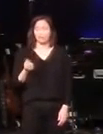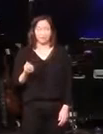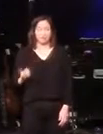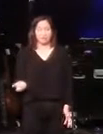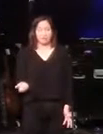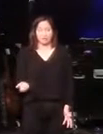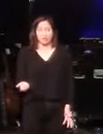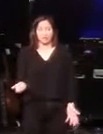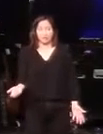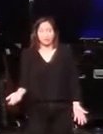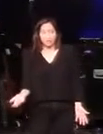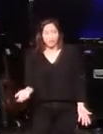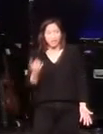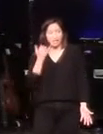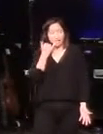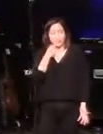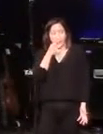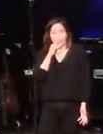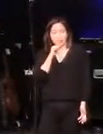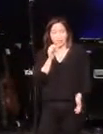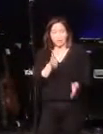Am I right in this? If they don't ask,